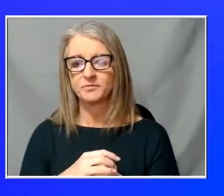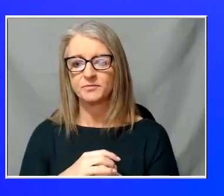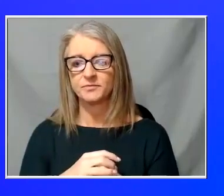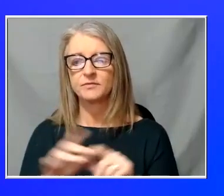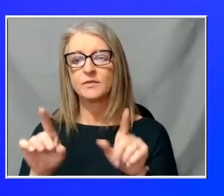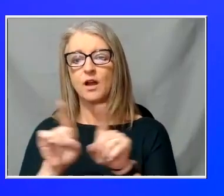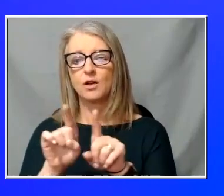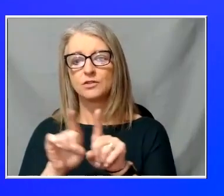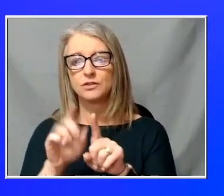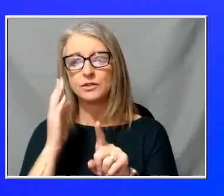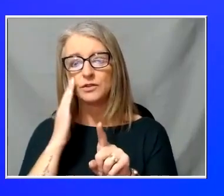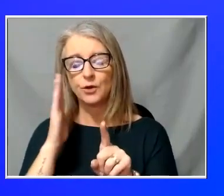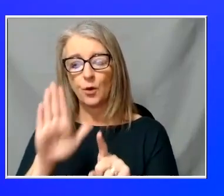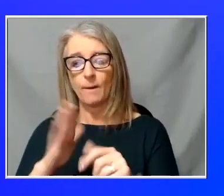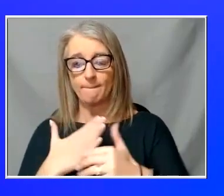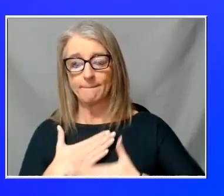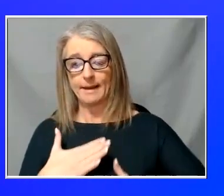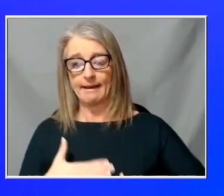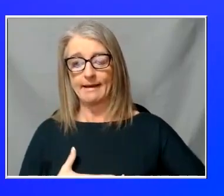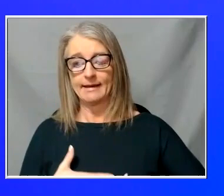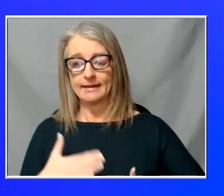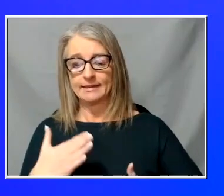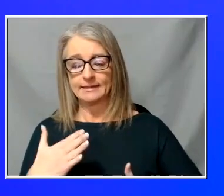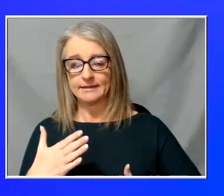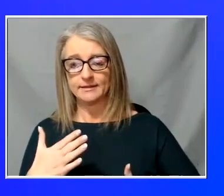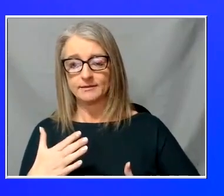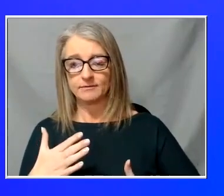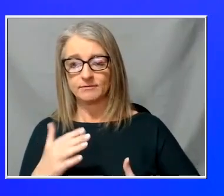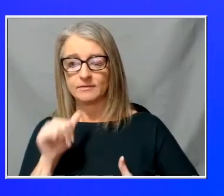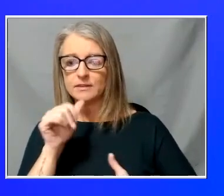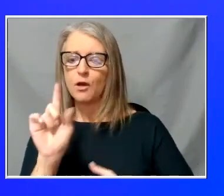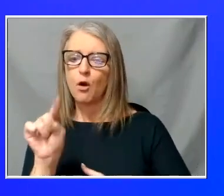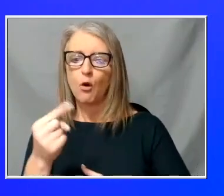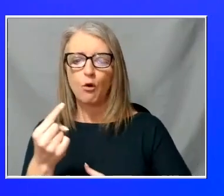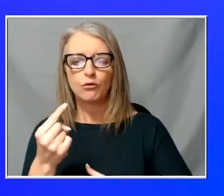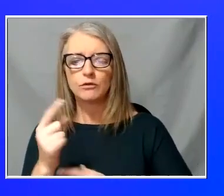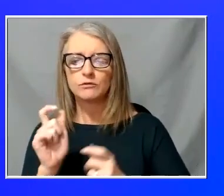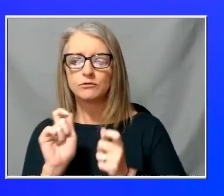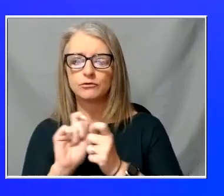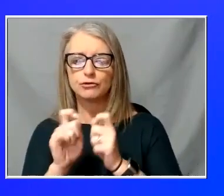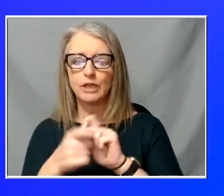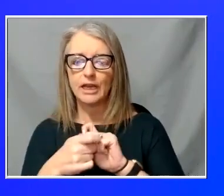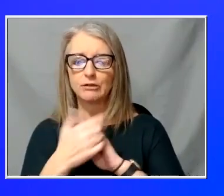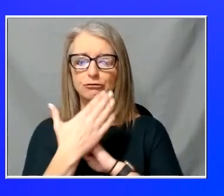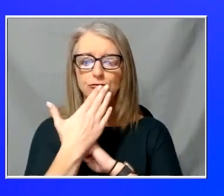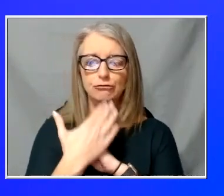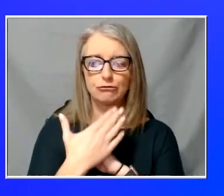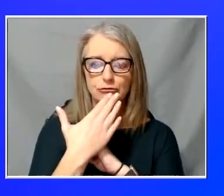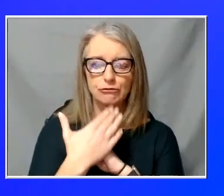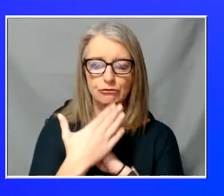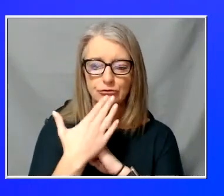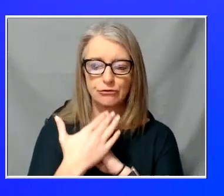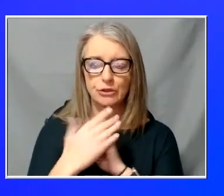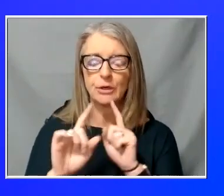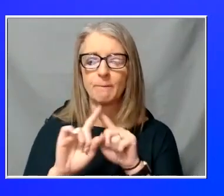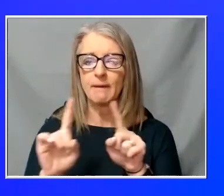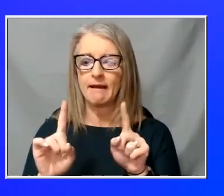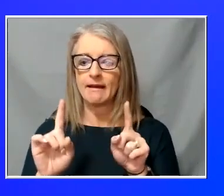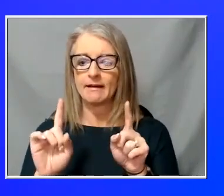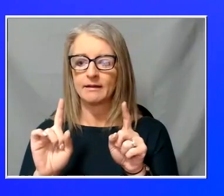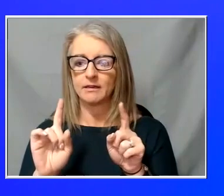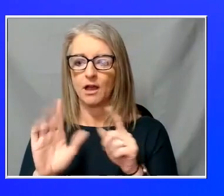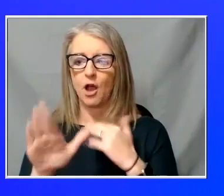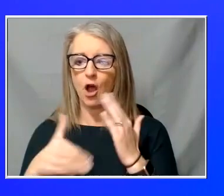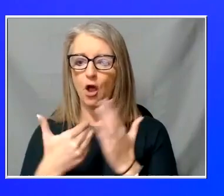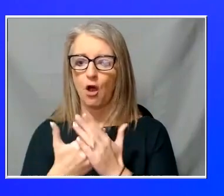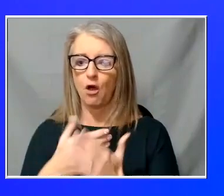also, your body would not only turn sugar, but all carbohydrate